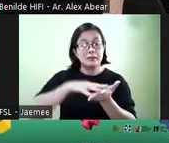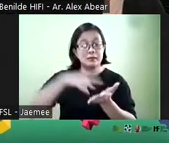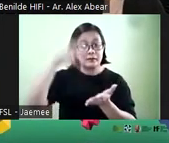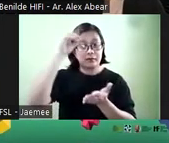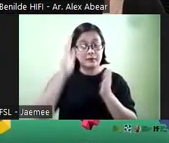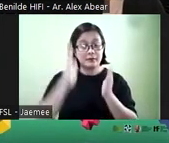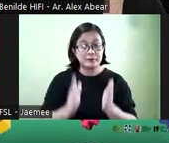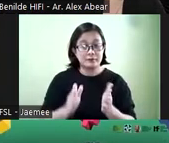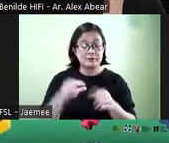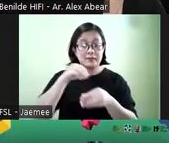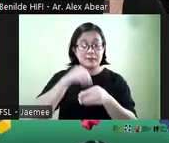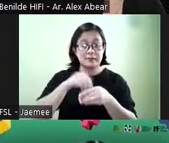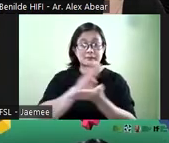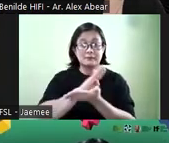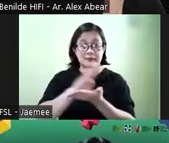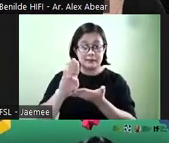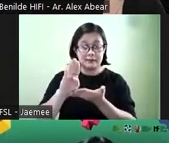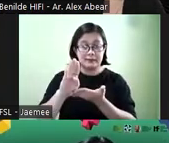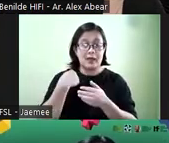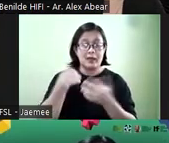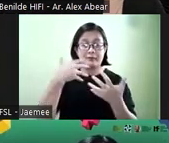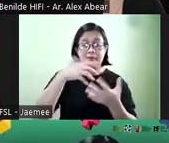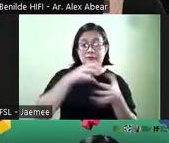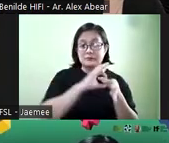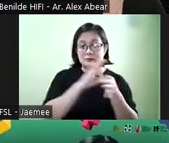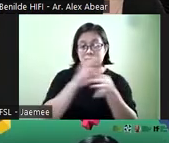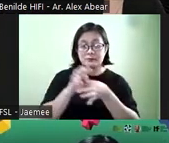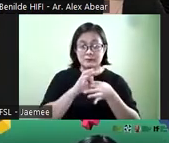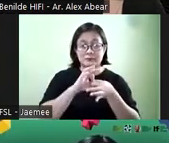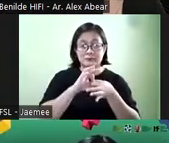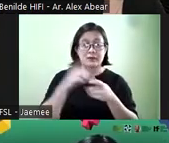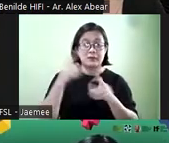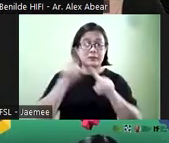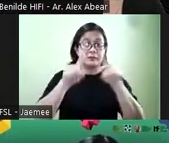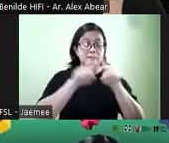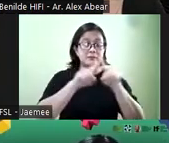The app was developed in collaboration with various programs in